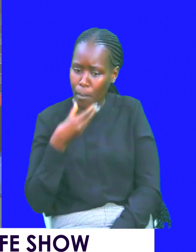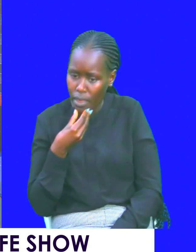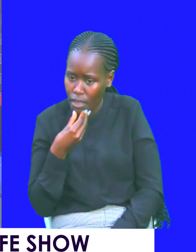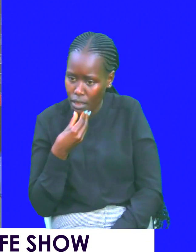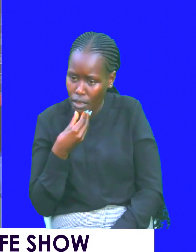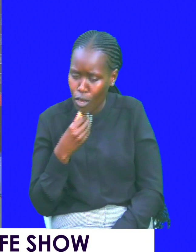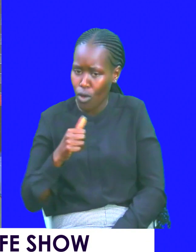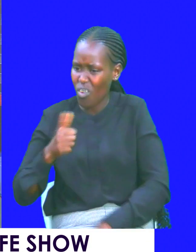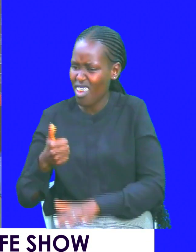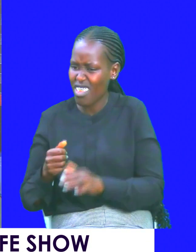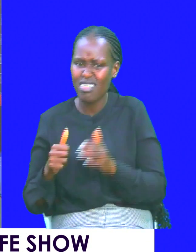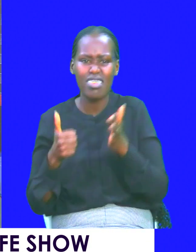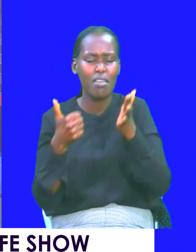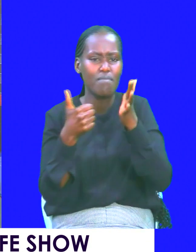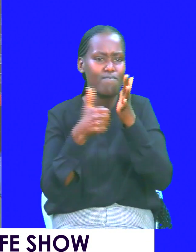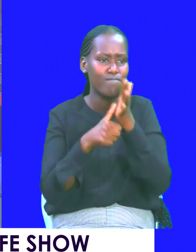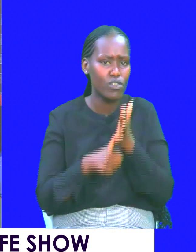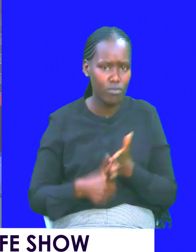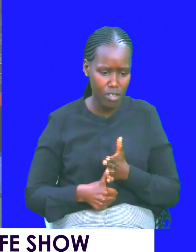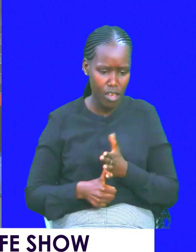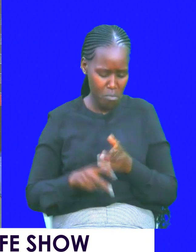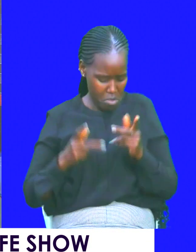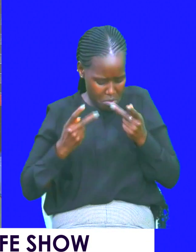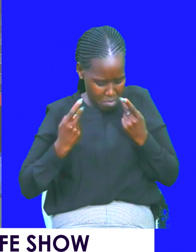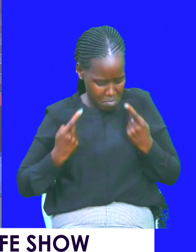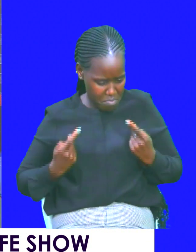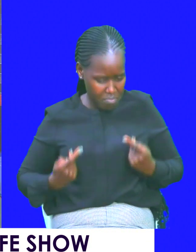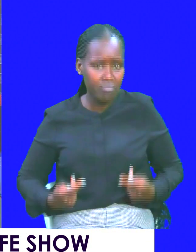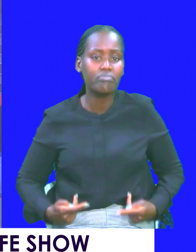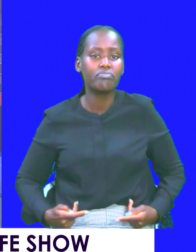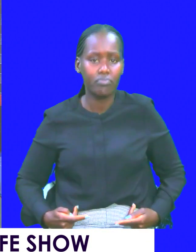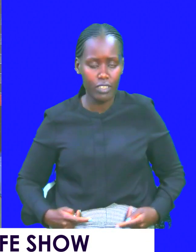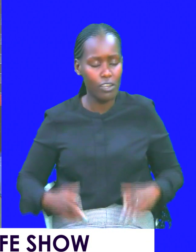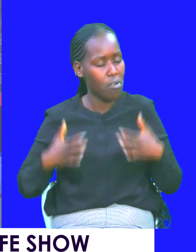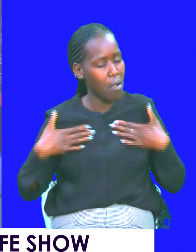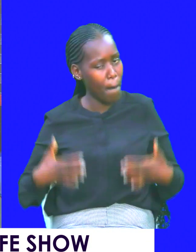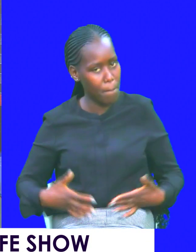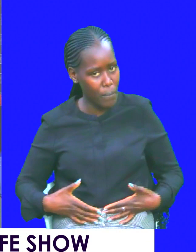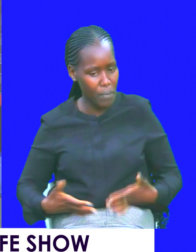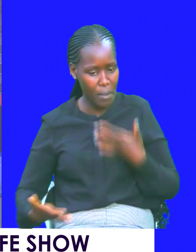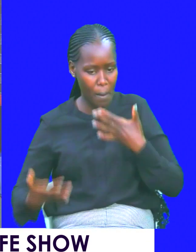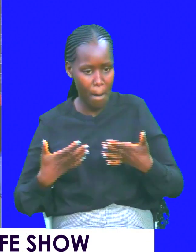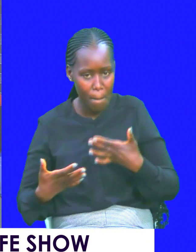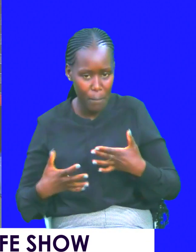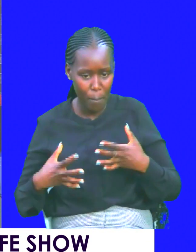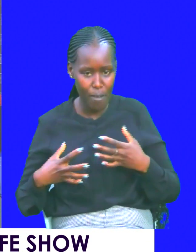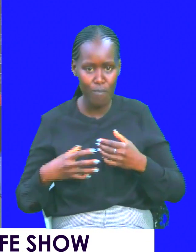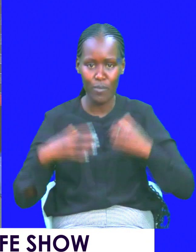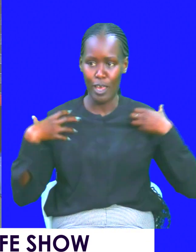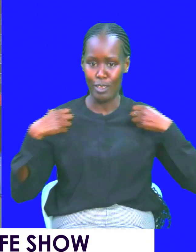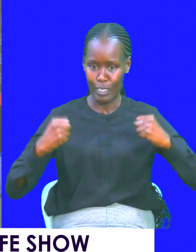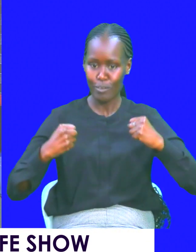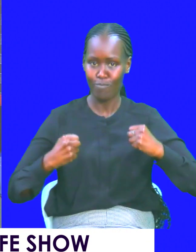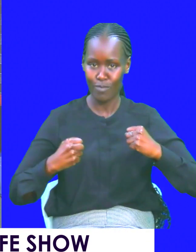other issues of their physical, bodies, probably six-pack or